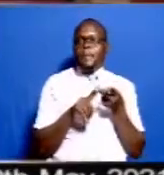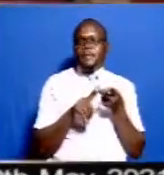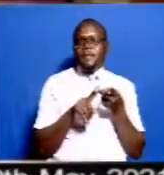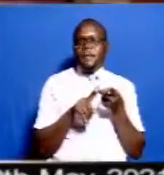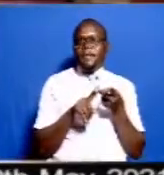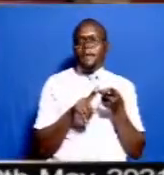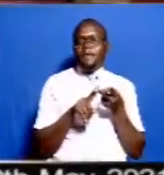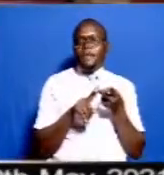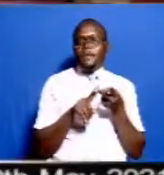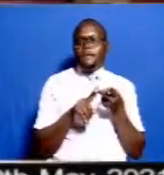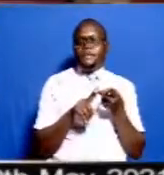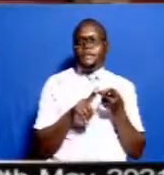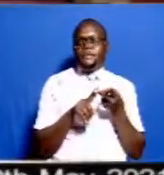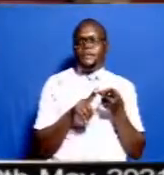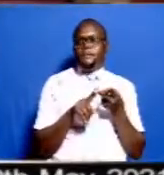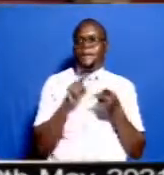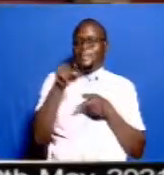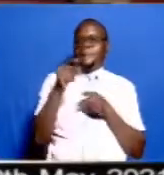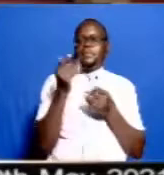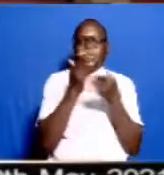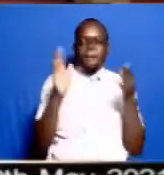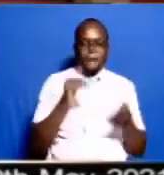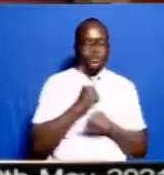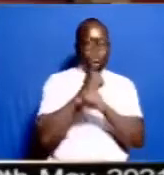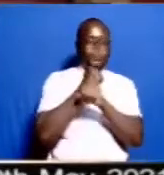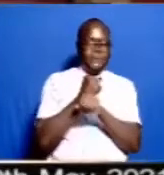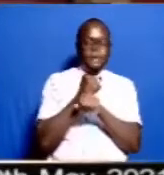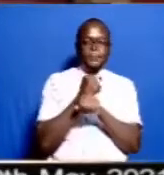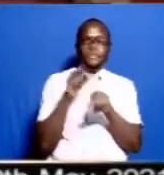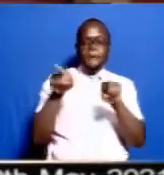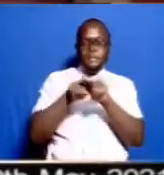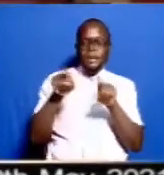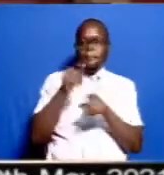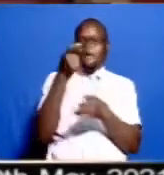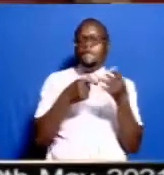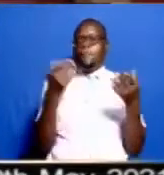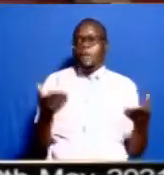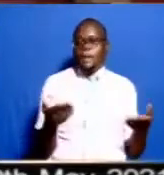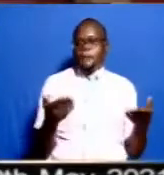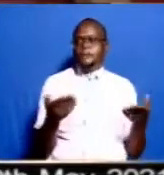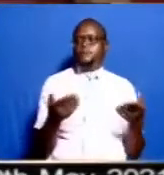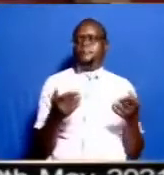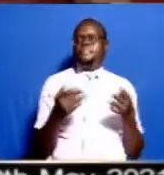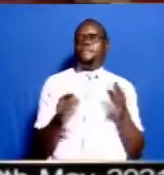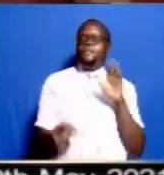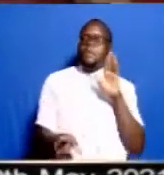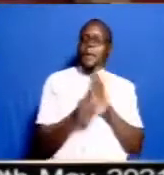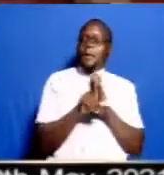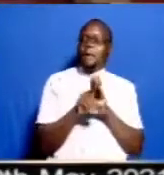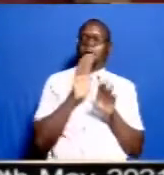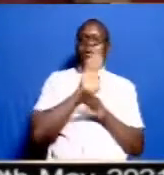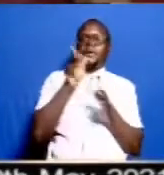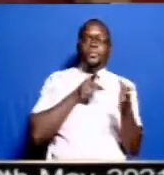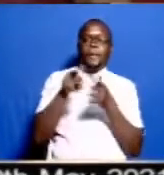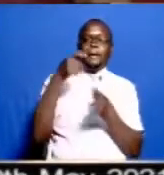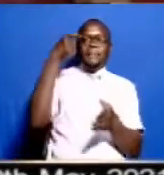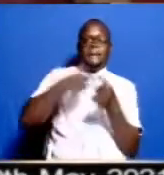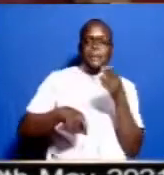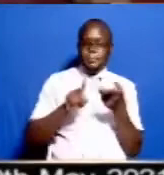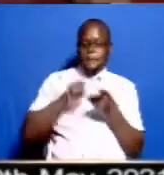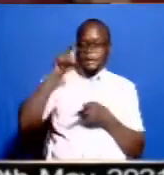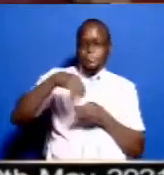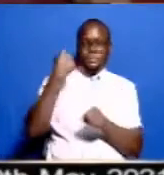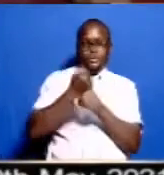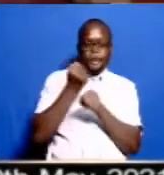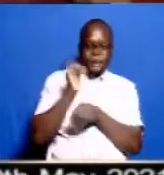hence, this is a measure to shield it, and even from litigation, that they are not paying taxes and they are supposed to be